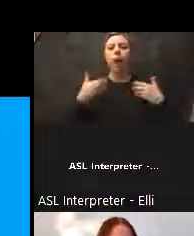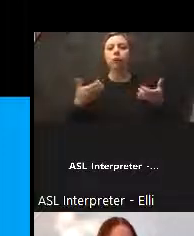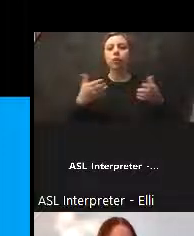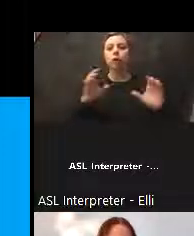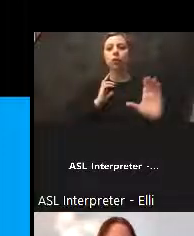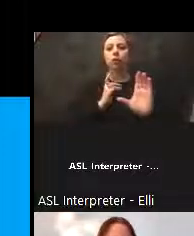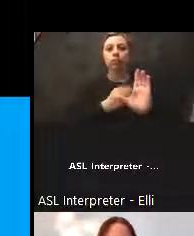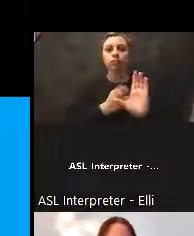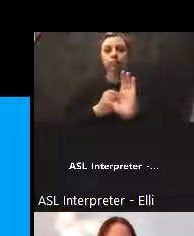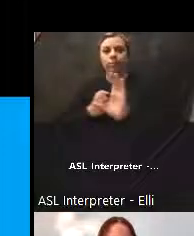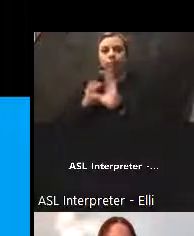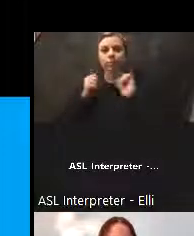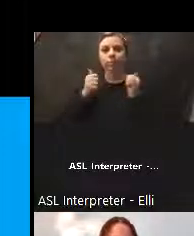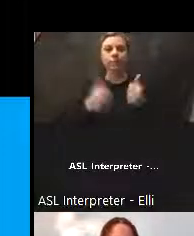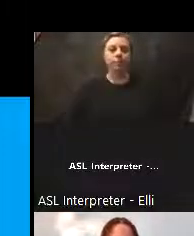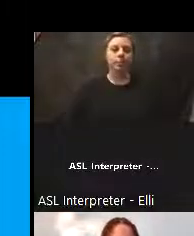Zoom.